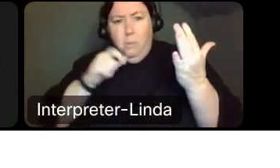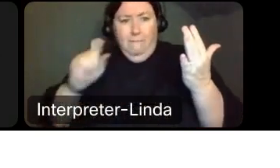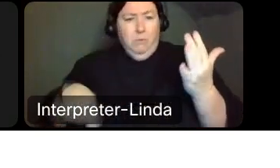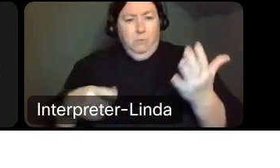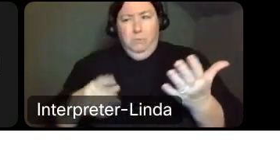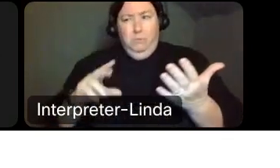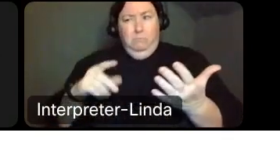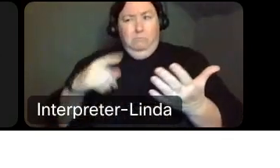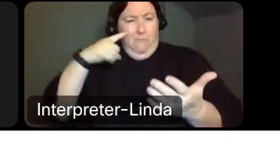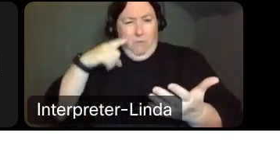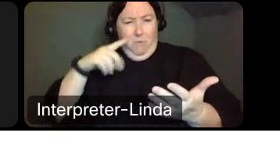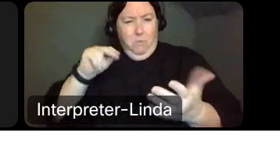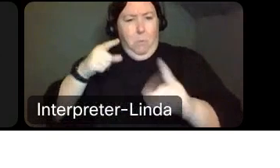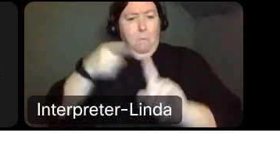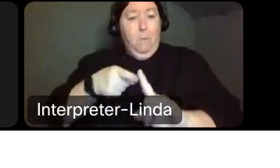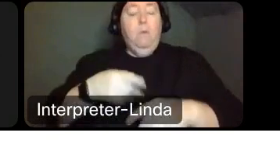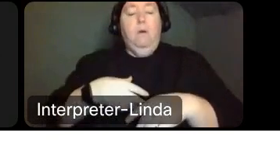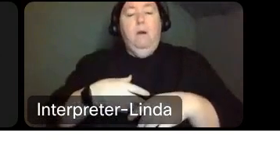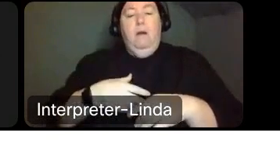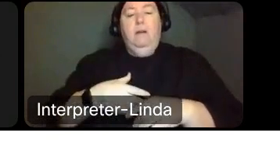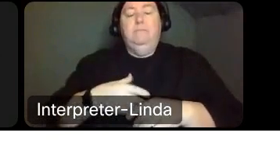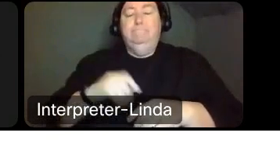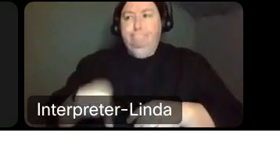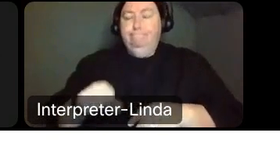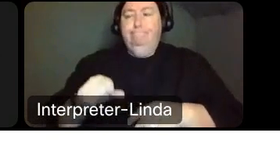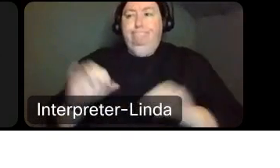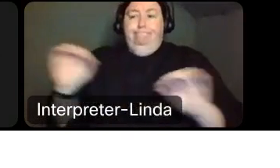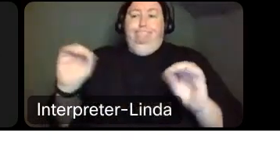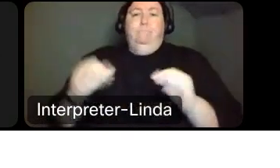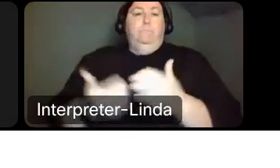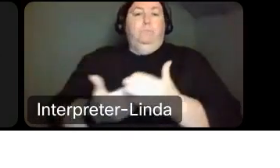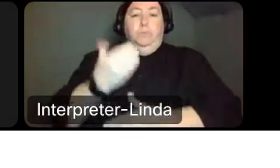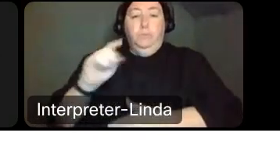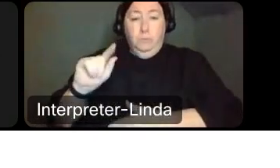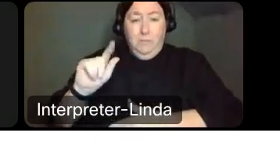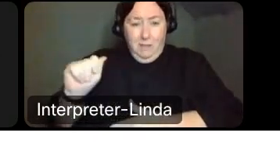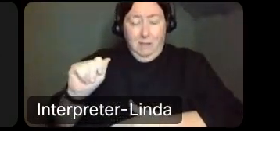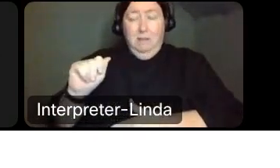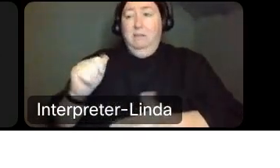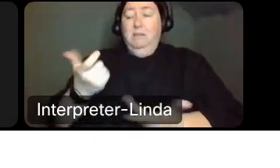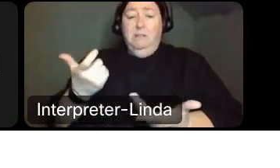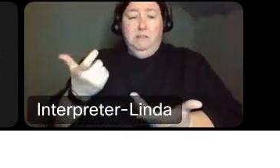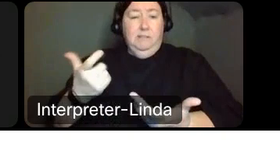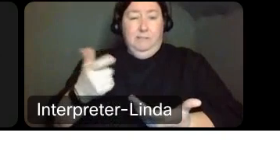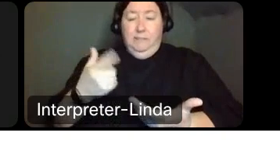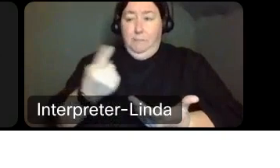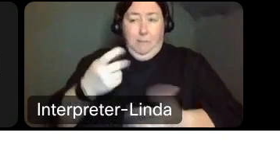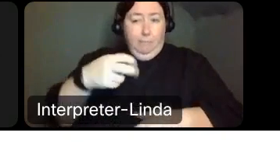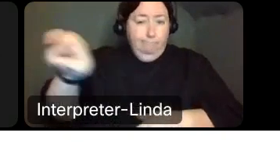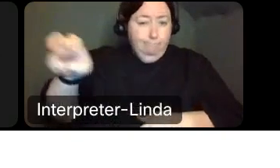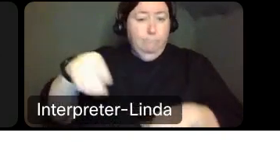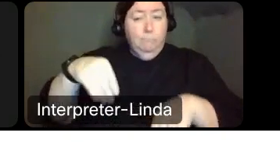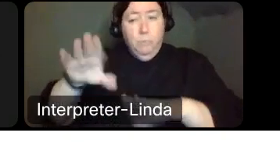point. So let's go ahead and acknowledge that you do not have information for the student, that they had some sort of change in their